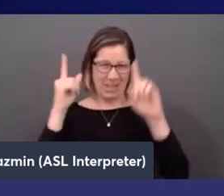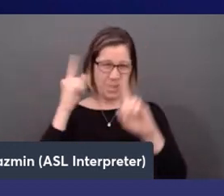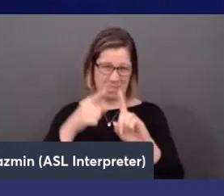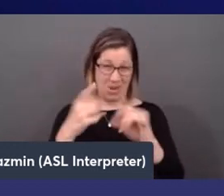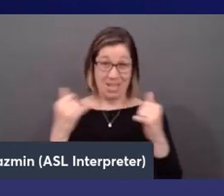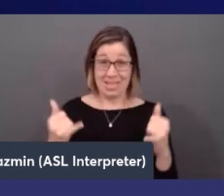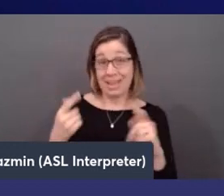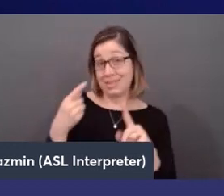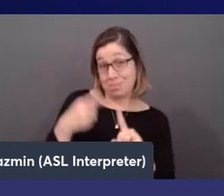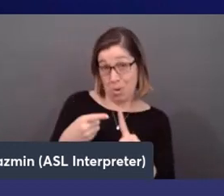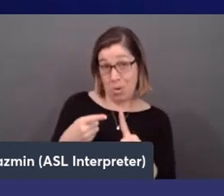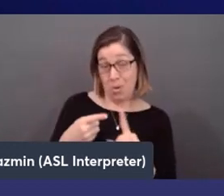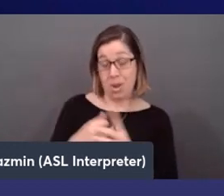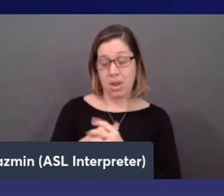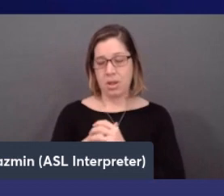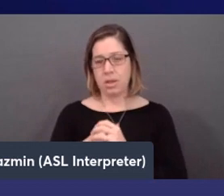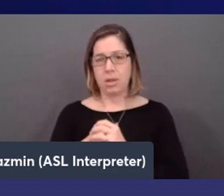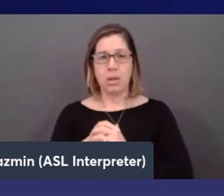that you have